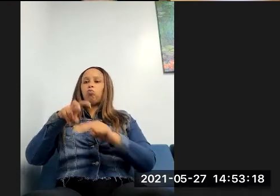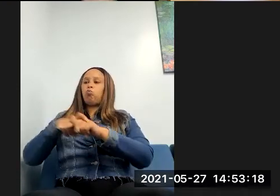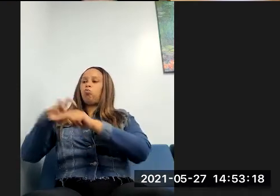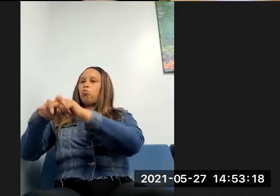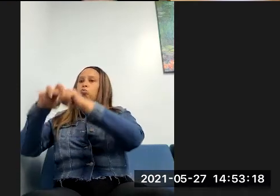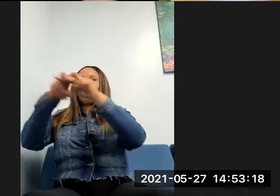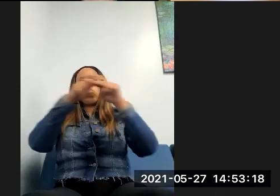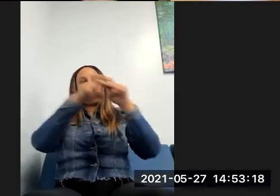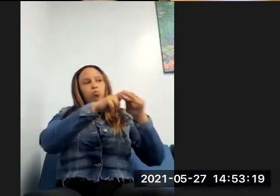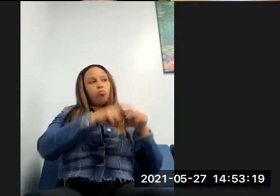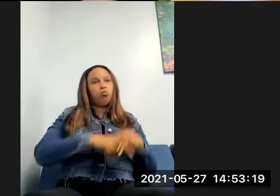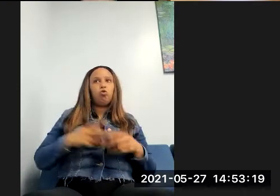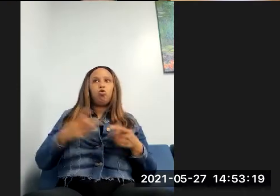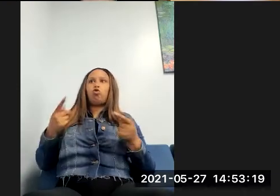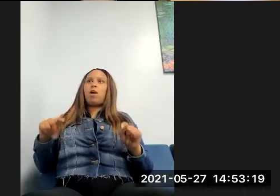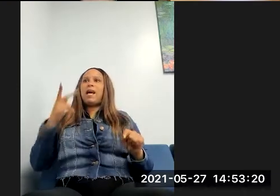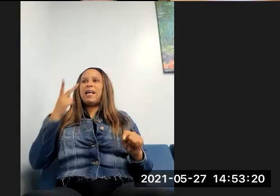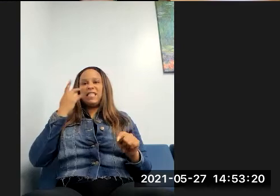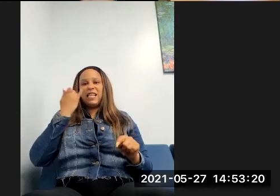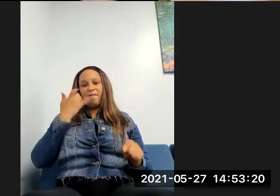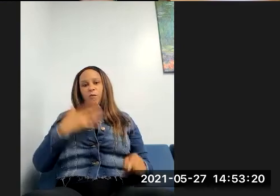and try some stuff out.